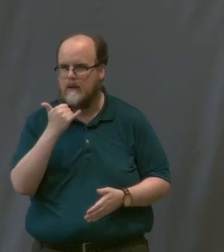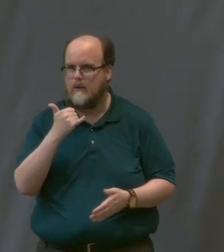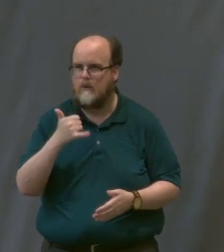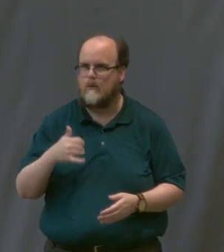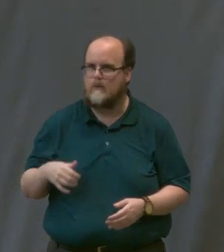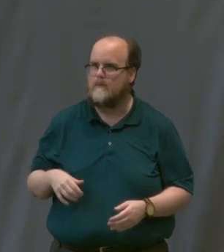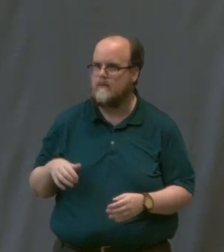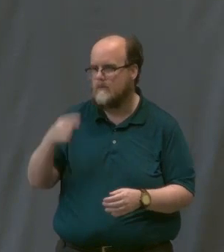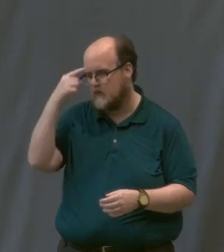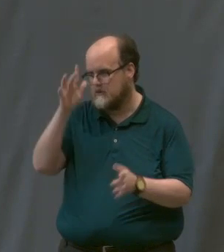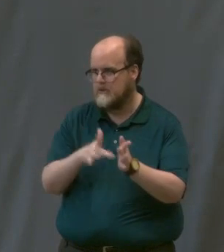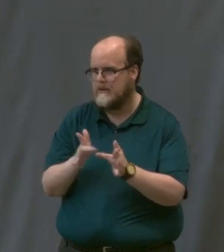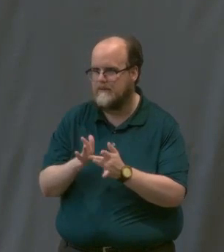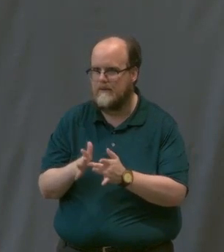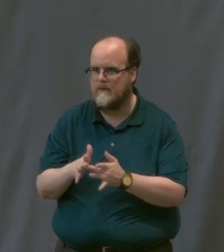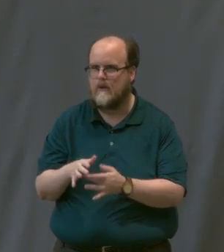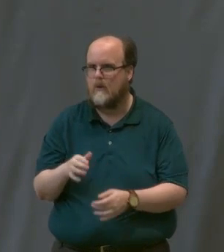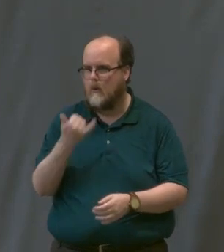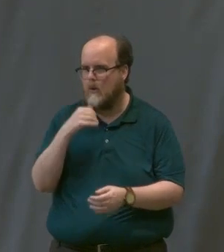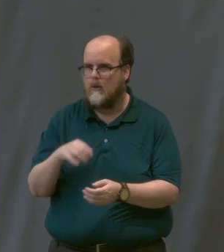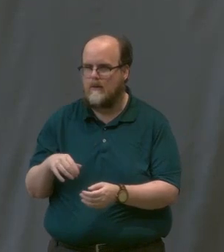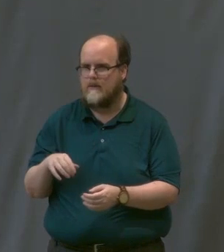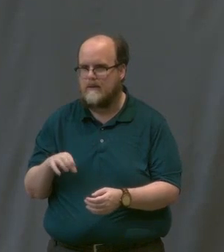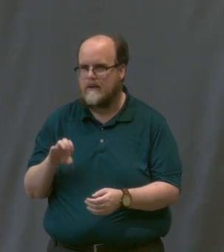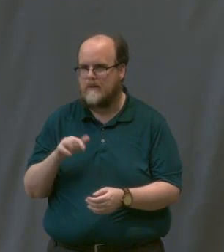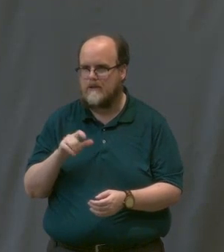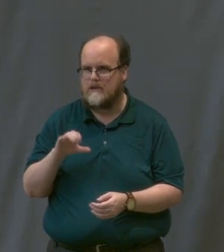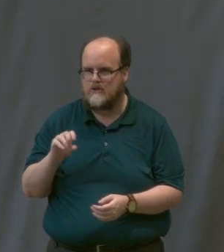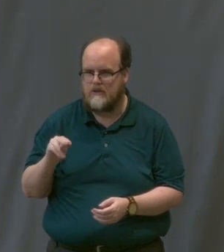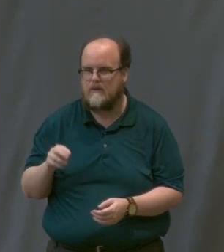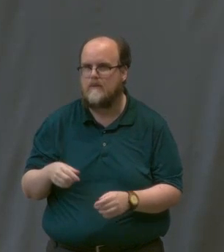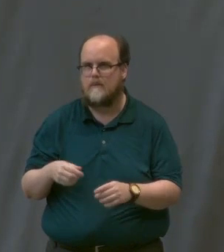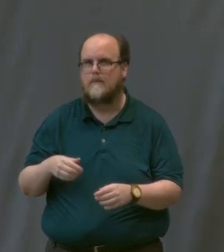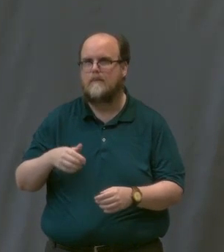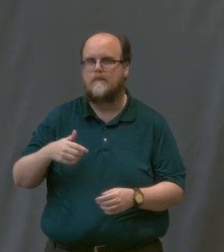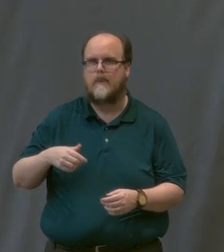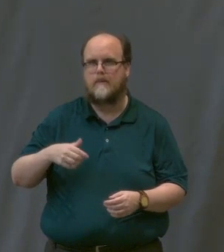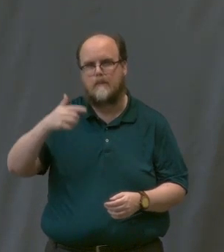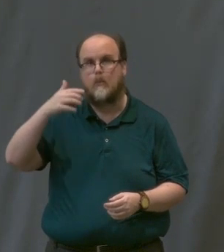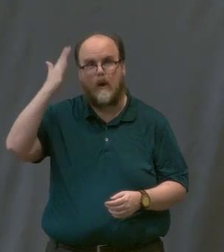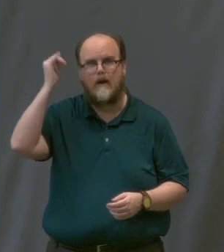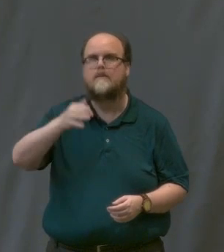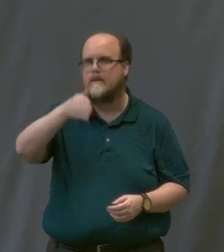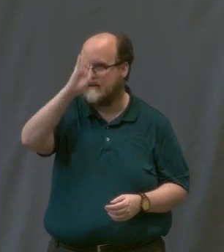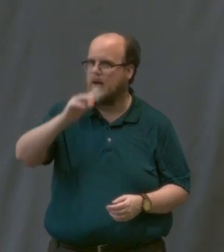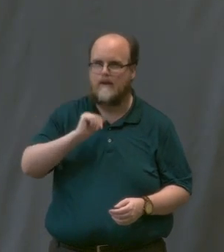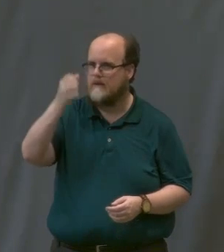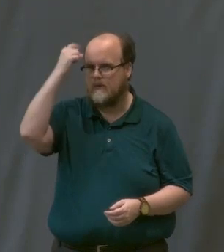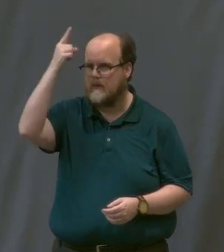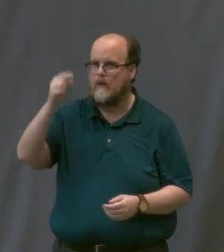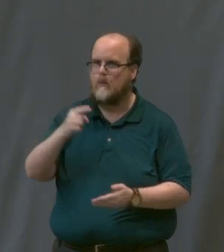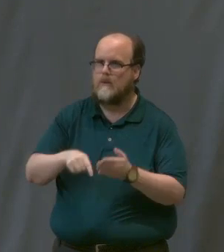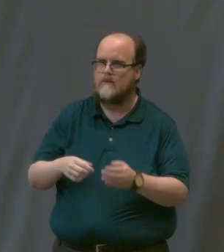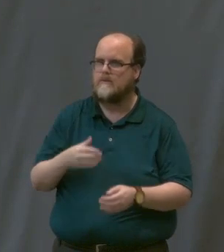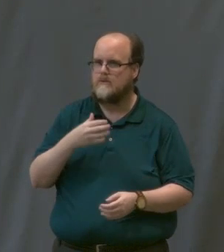Jesus' part, and it was a miscalculation on God's part. It was a miscalculation on God's part because God didn't realize what the